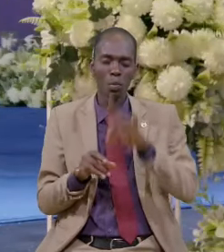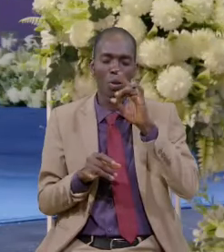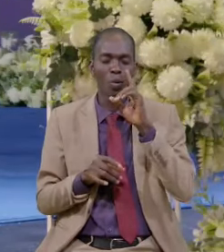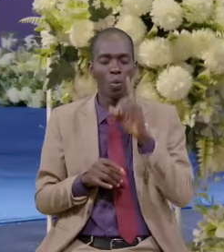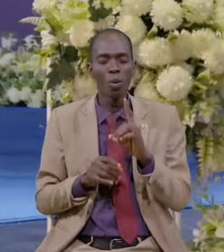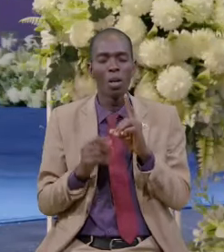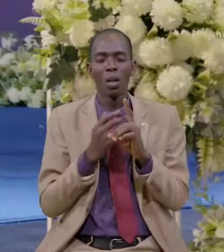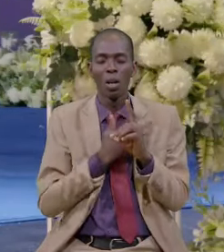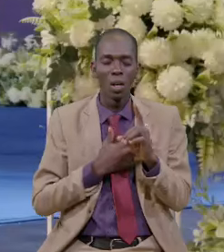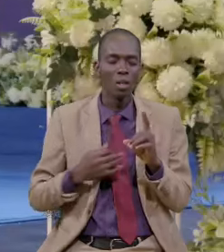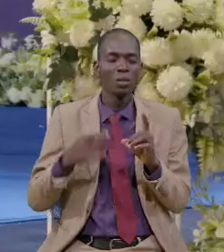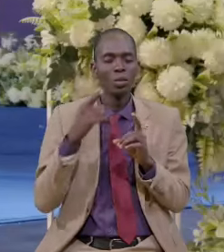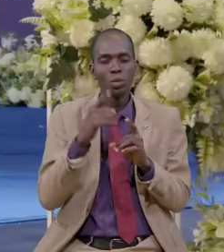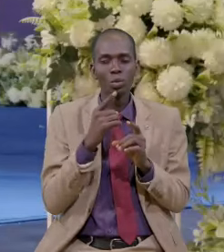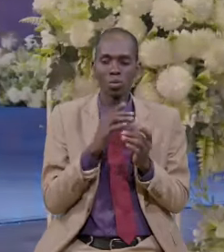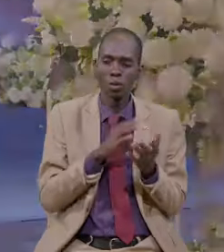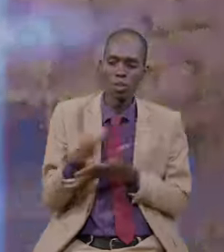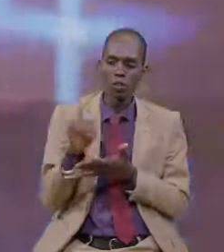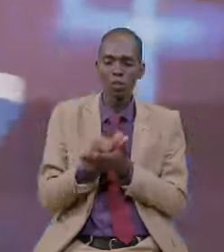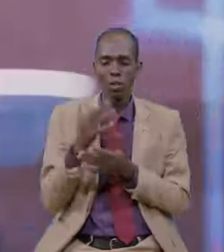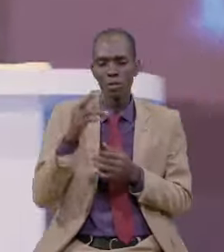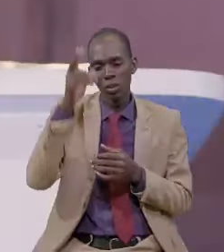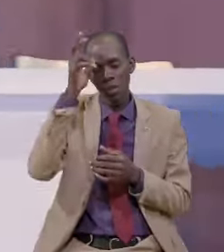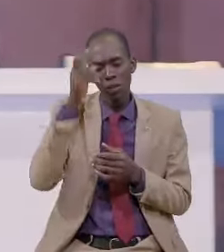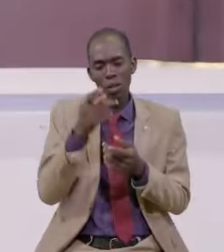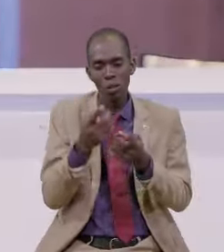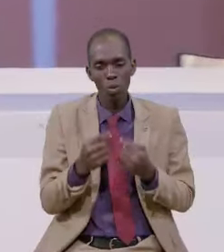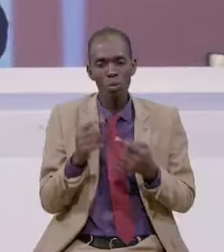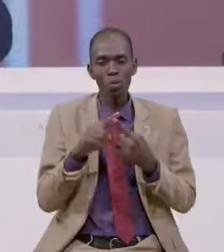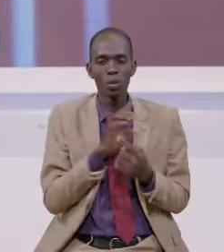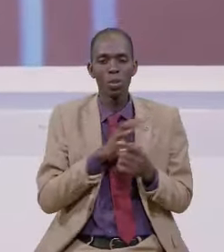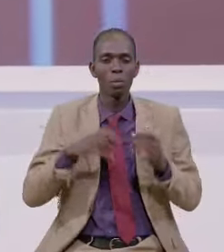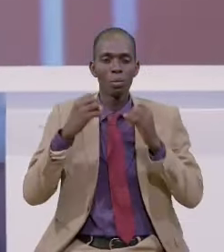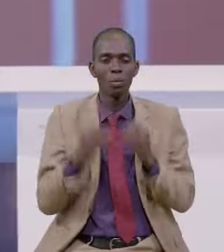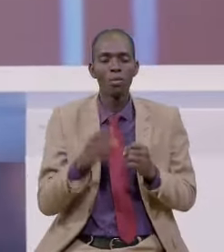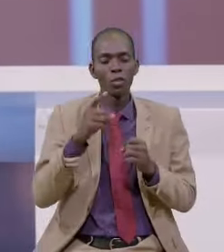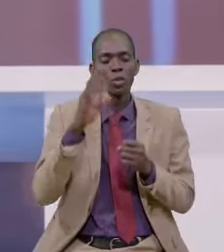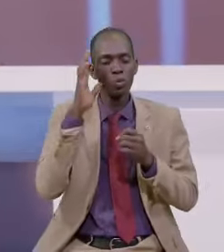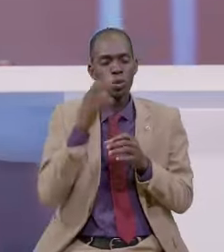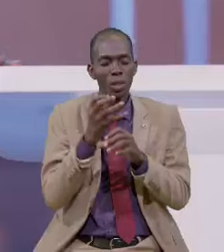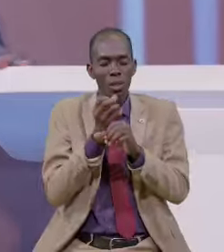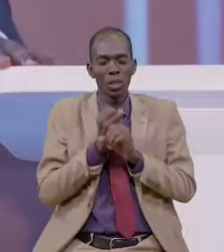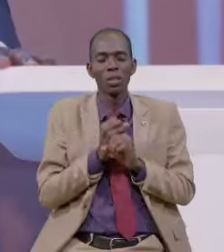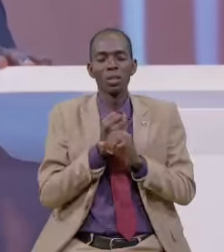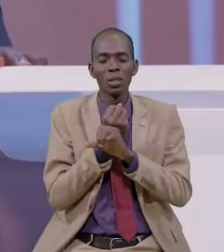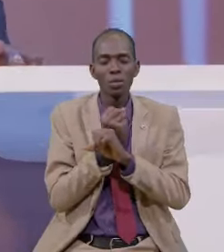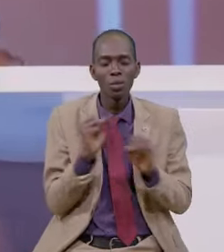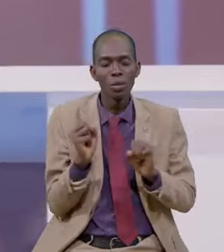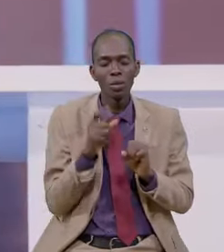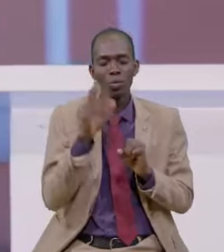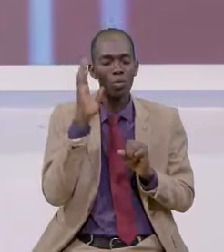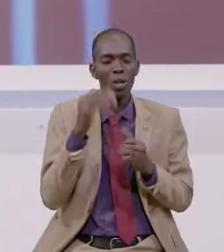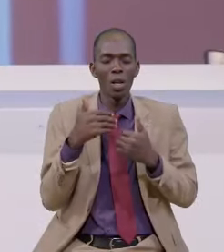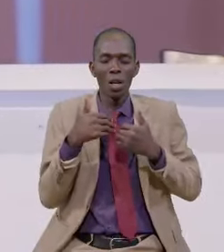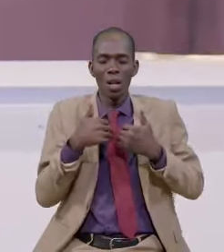have salvation. You have sanctification. Then you have the Spirit baptism. Look